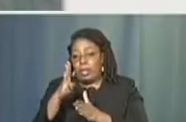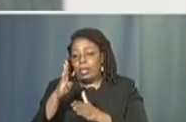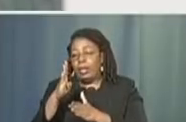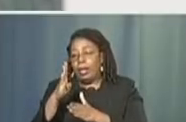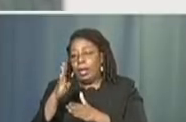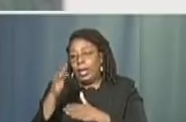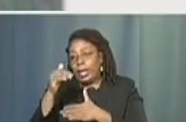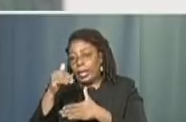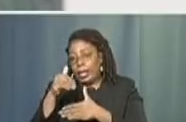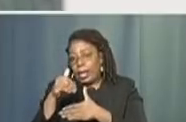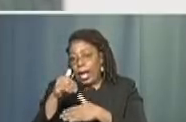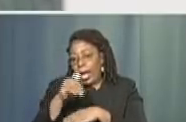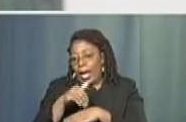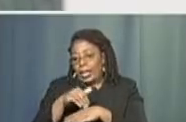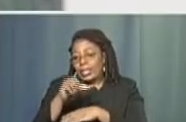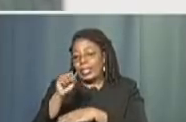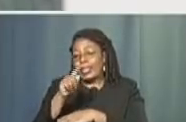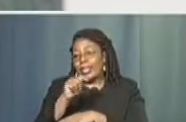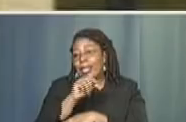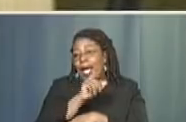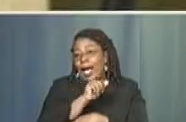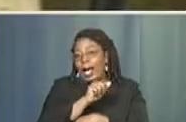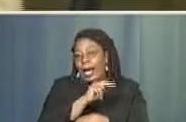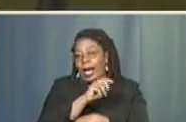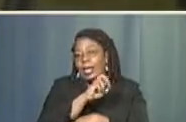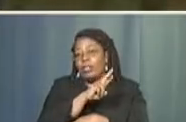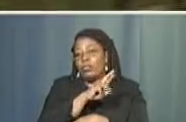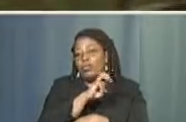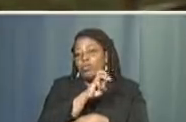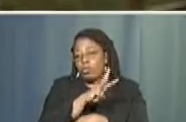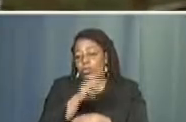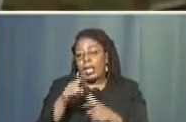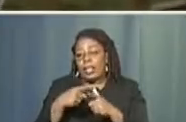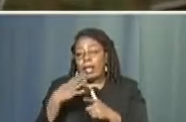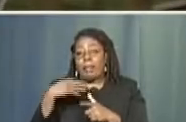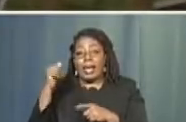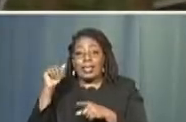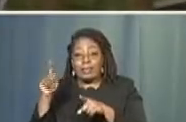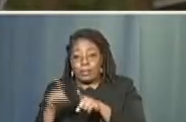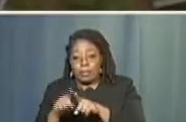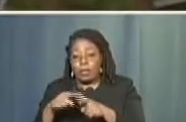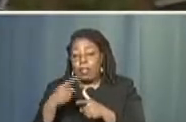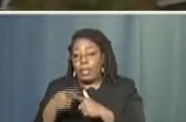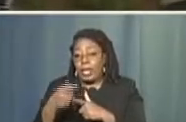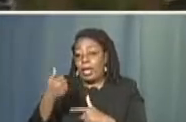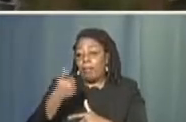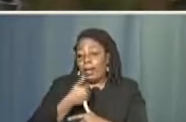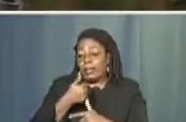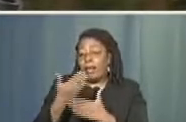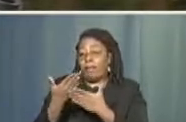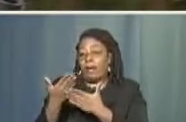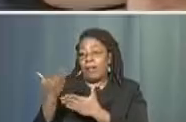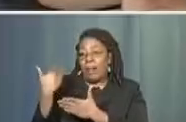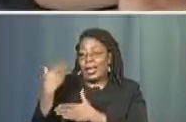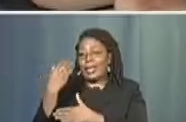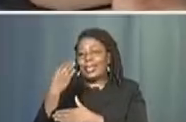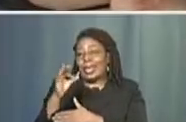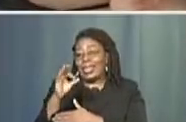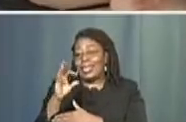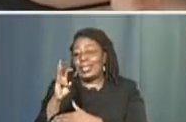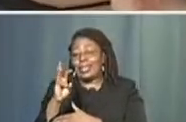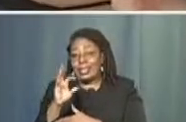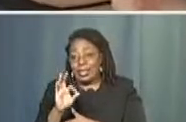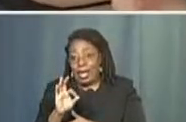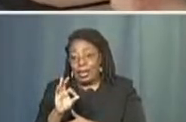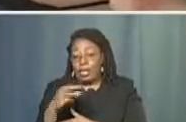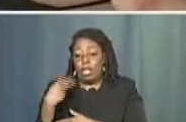Andrews School, subsequently followed by my sister Claudette, and then myself in 1969.